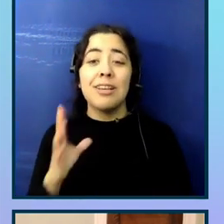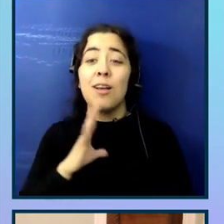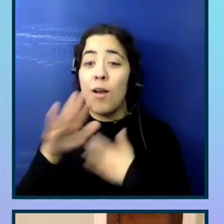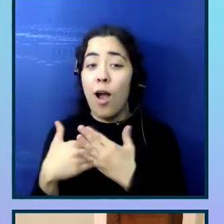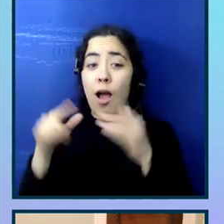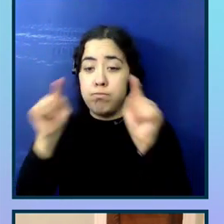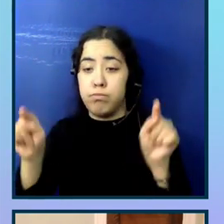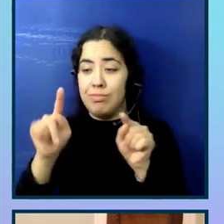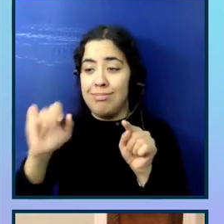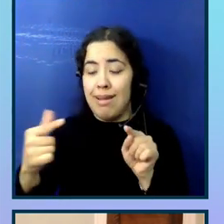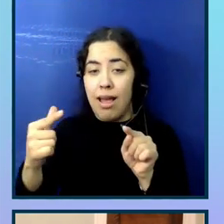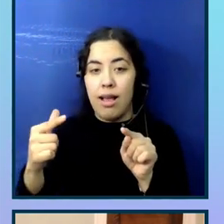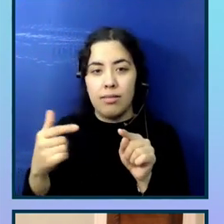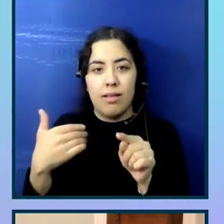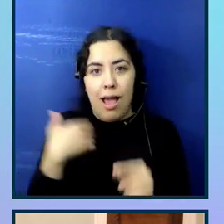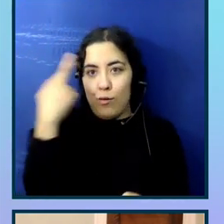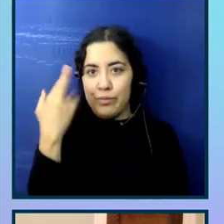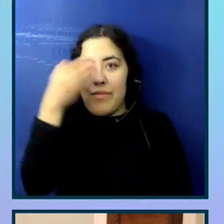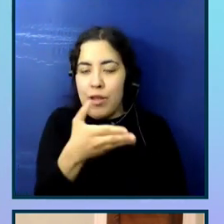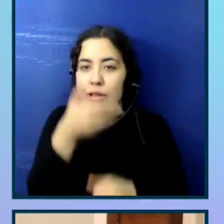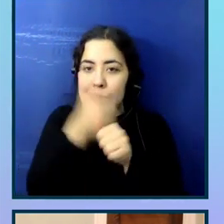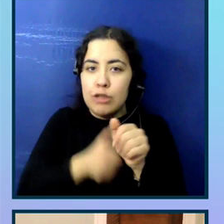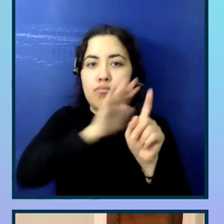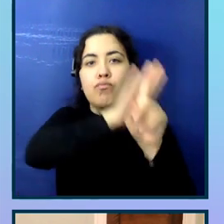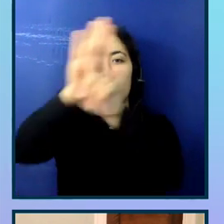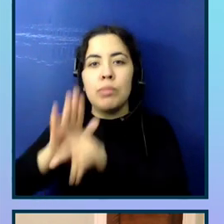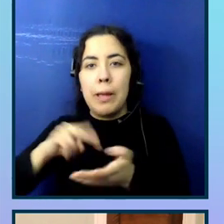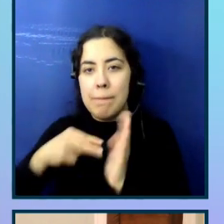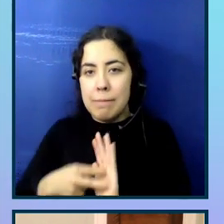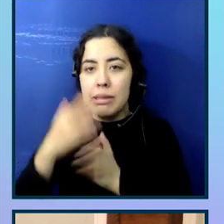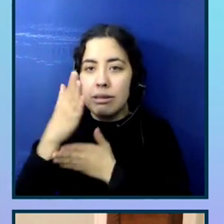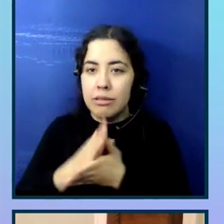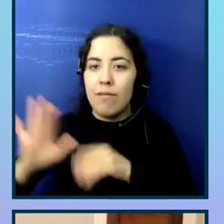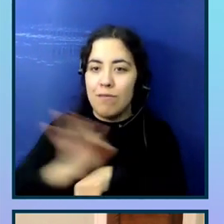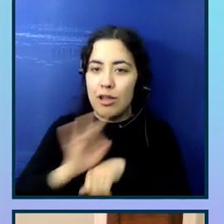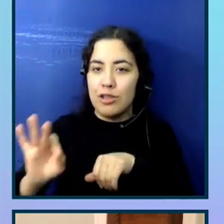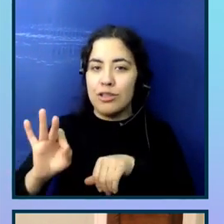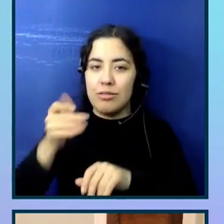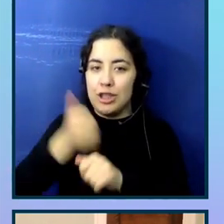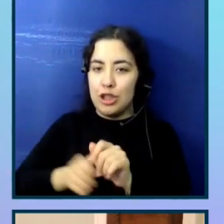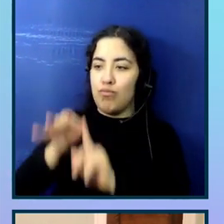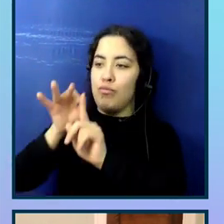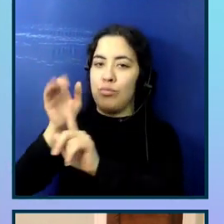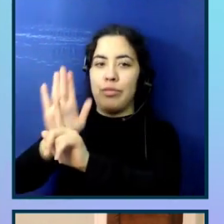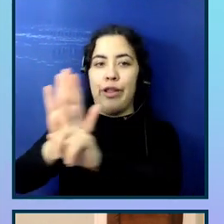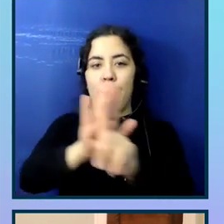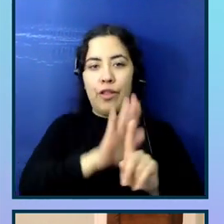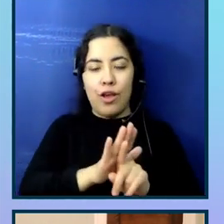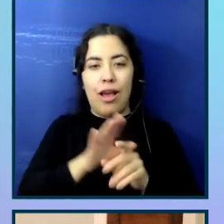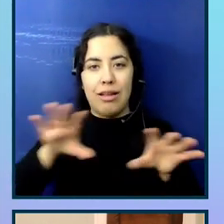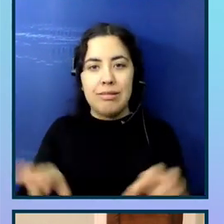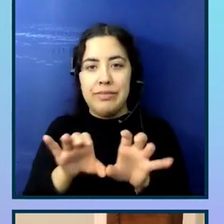exist for a reason. They each have their own meaning, and some even have their own functionality and interactivity. Some